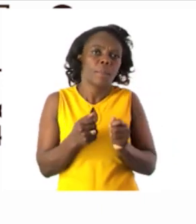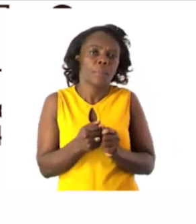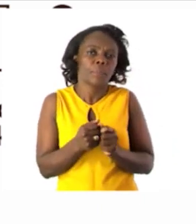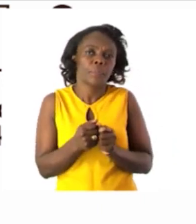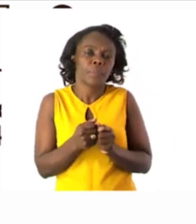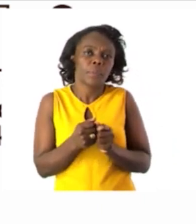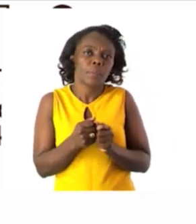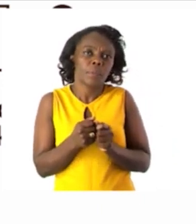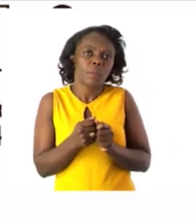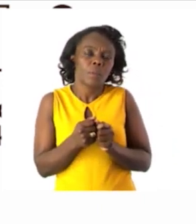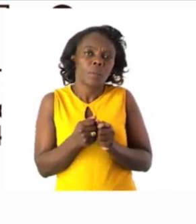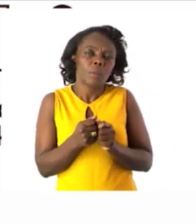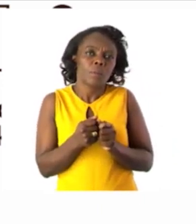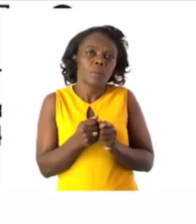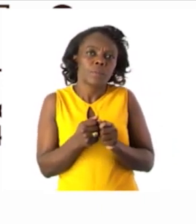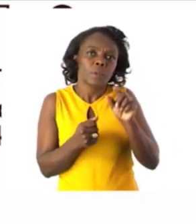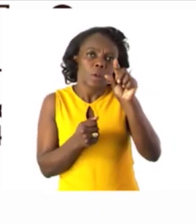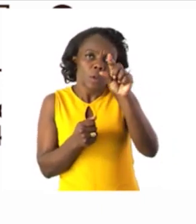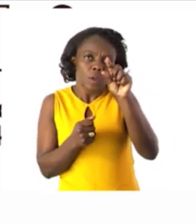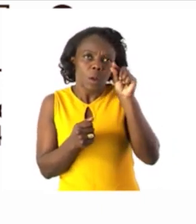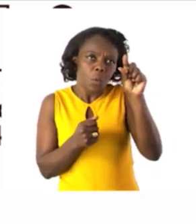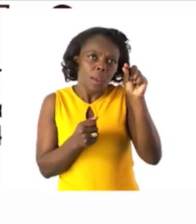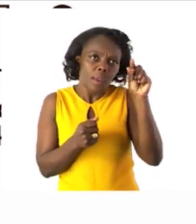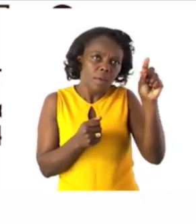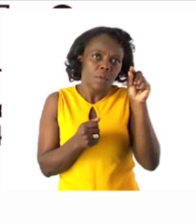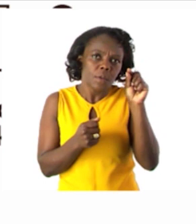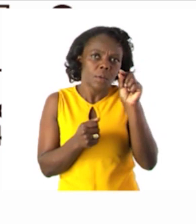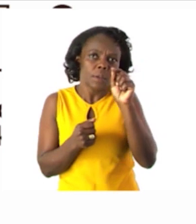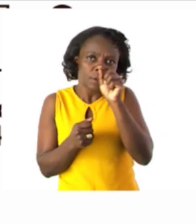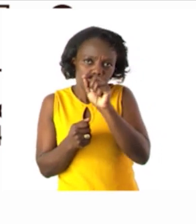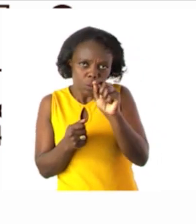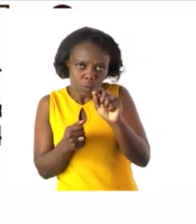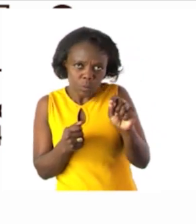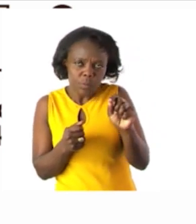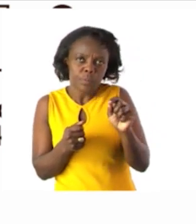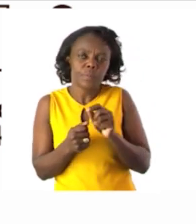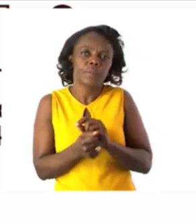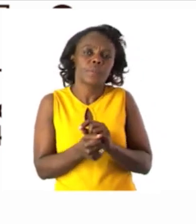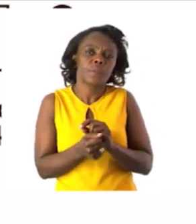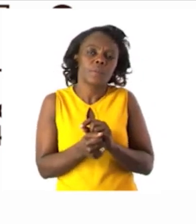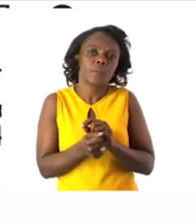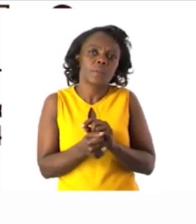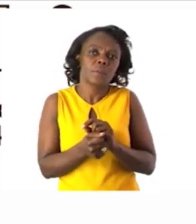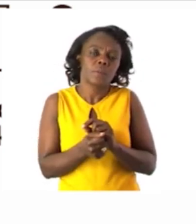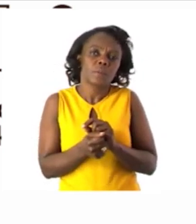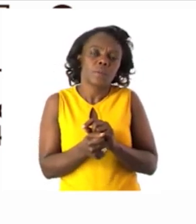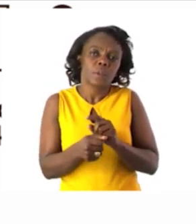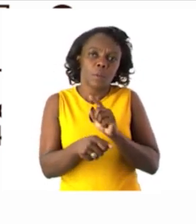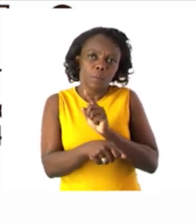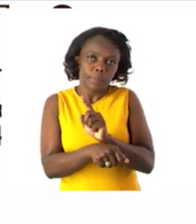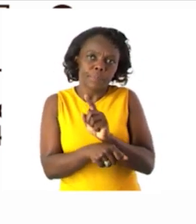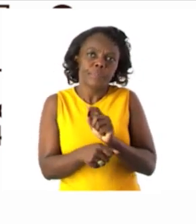statements which are under there. So remember, you must know where to use them, then you will get it correct. Now let's do the first one